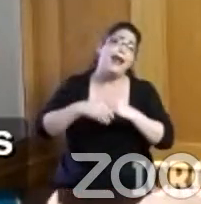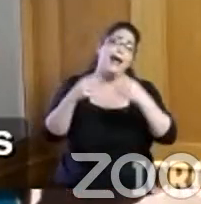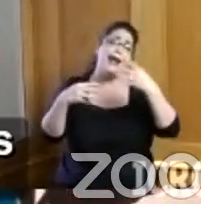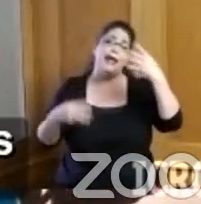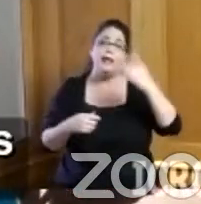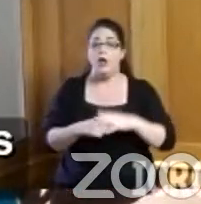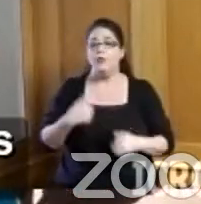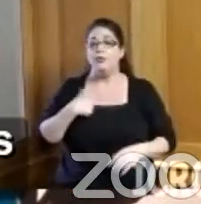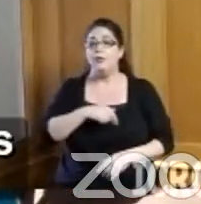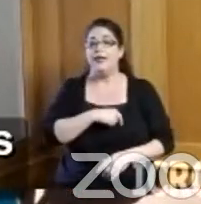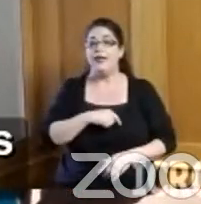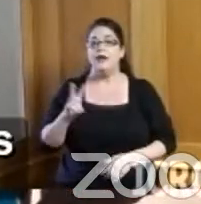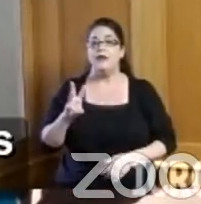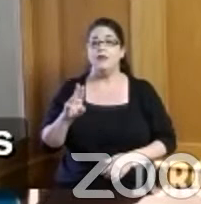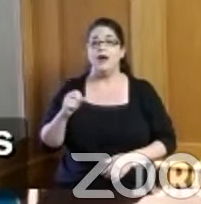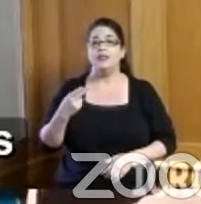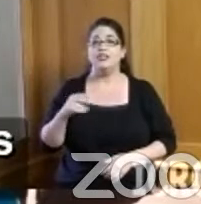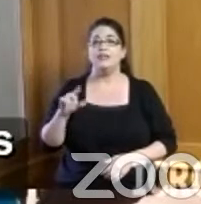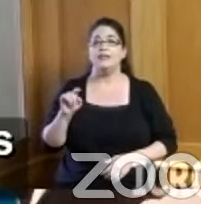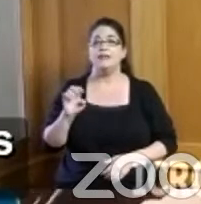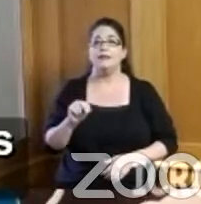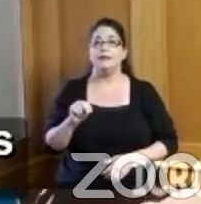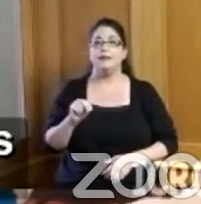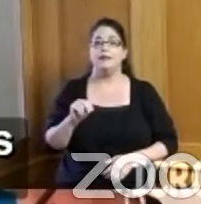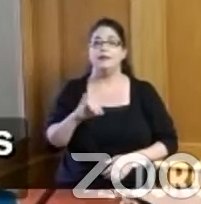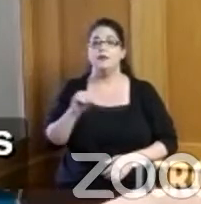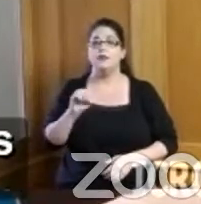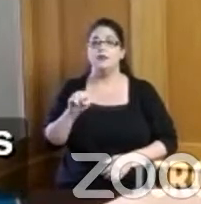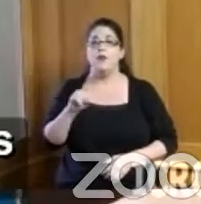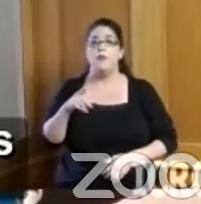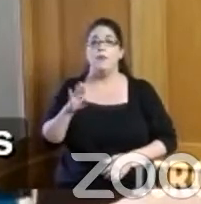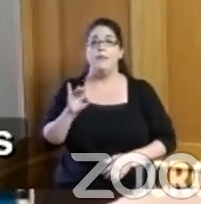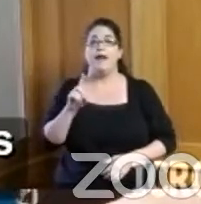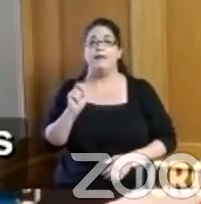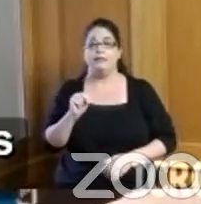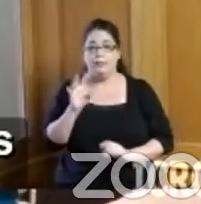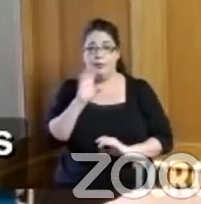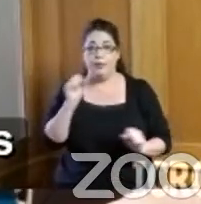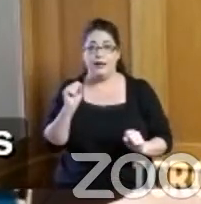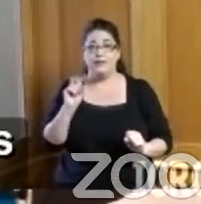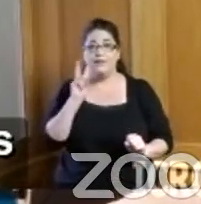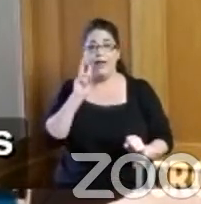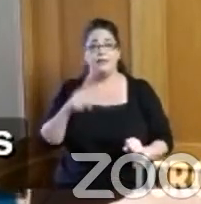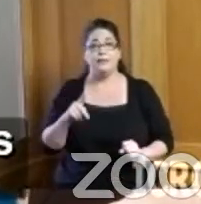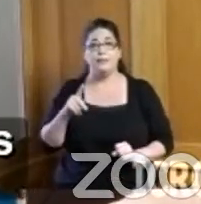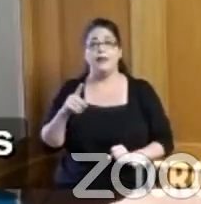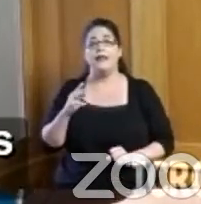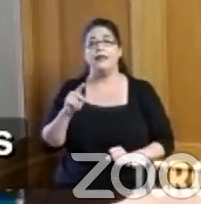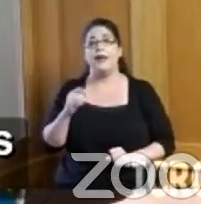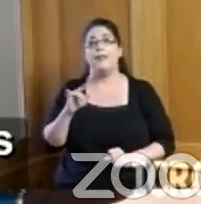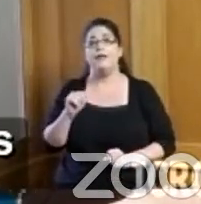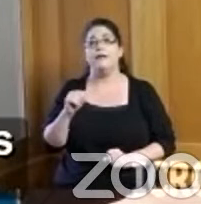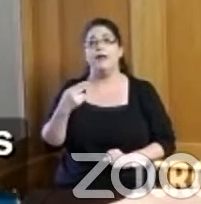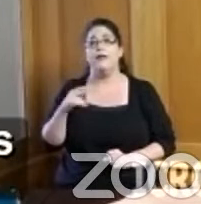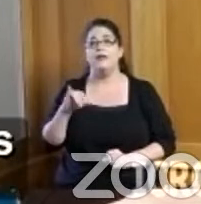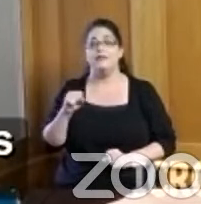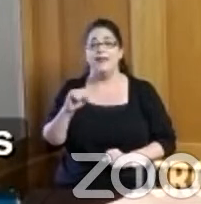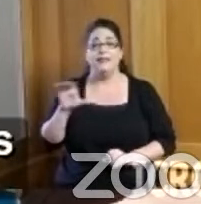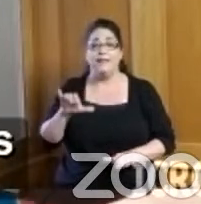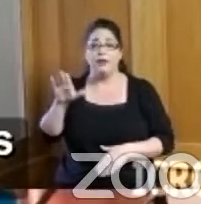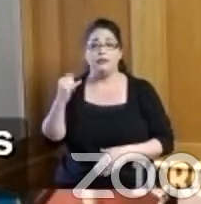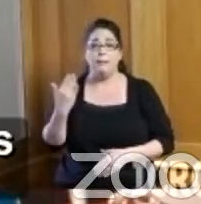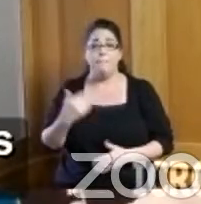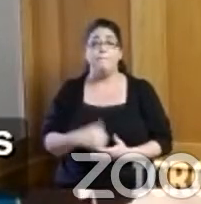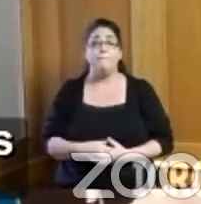our job, Washington, Joe Biden, President Joe Biden, and Vice President Kamala Harris, they did their job. They